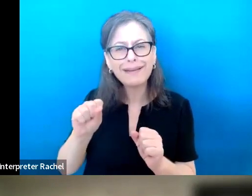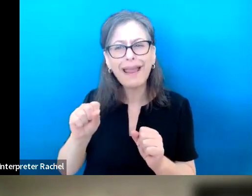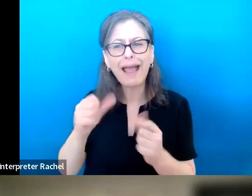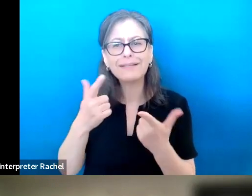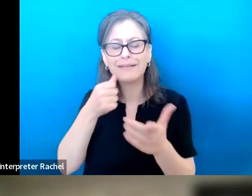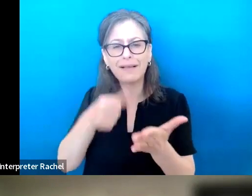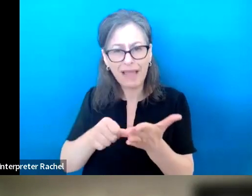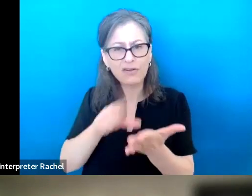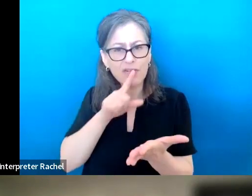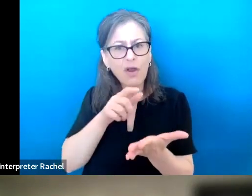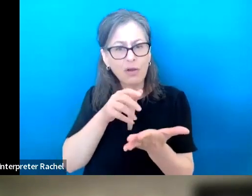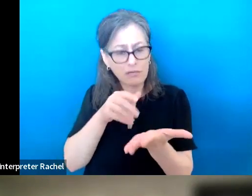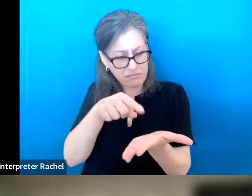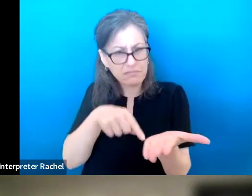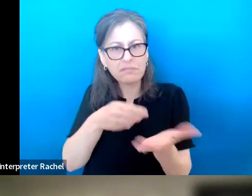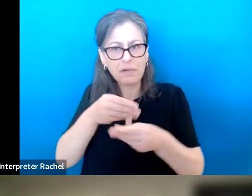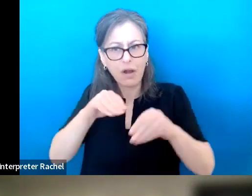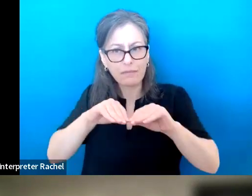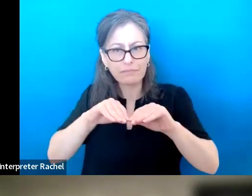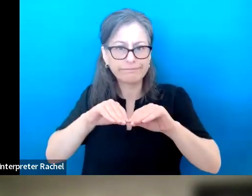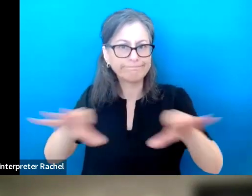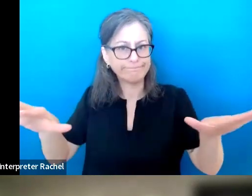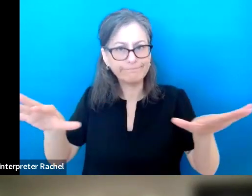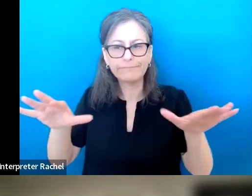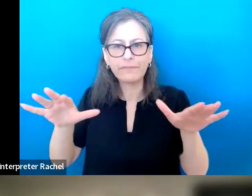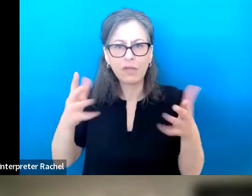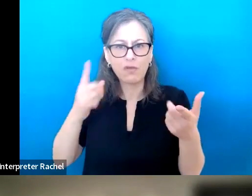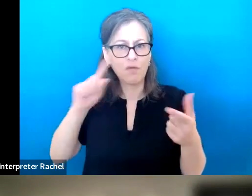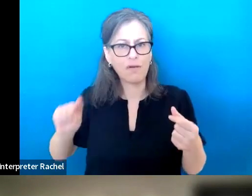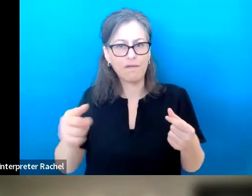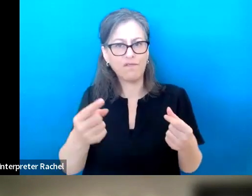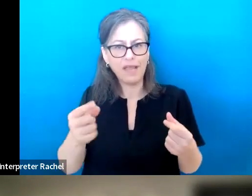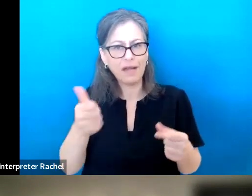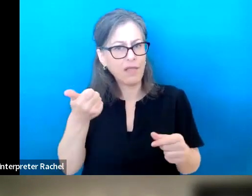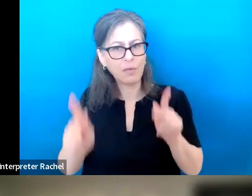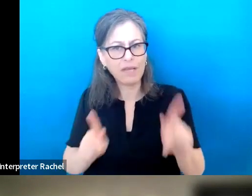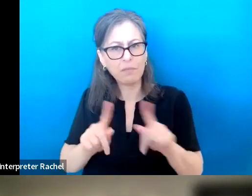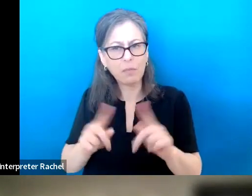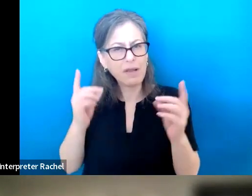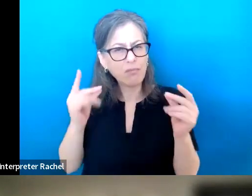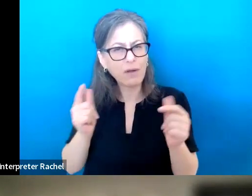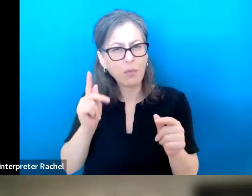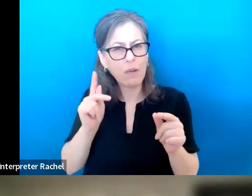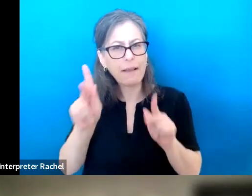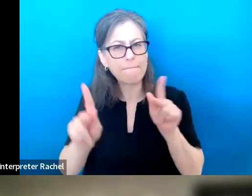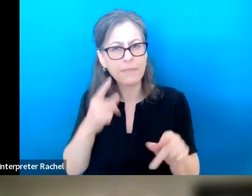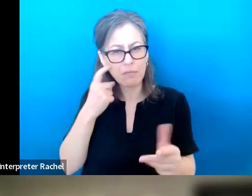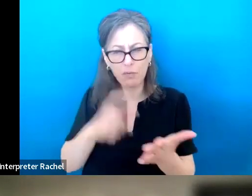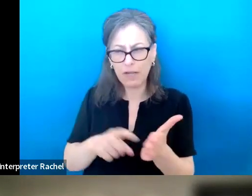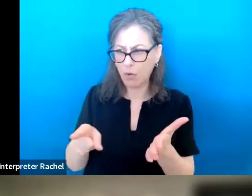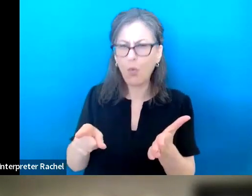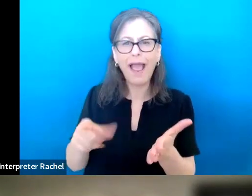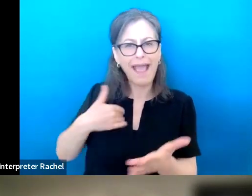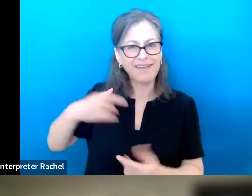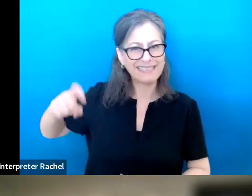out, but it's more that are out to, offend somebody else. But quite quickly, I think you realize there's a need,